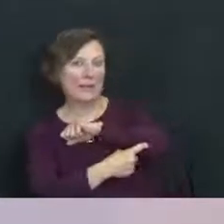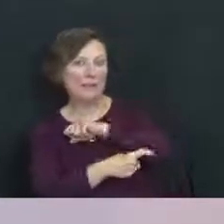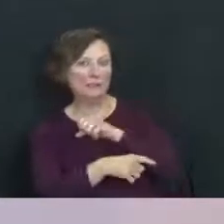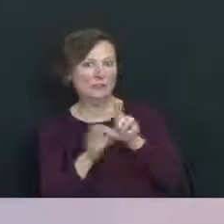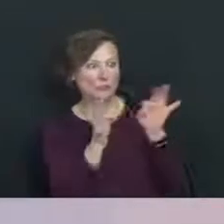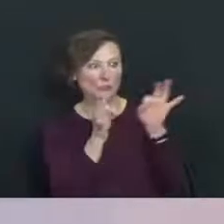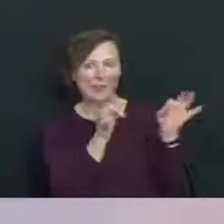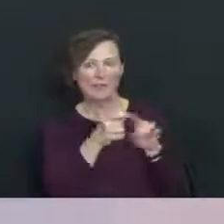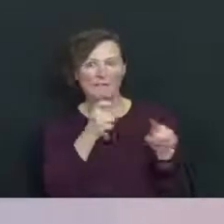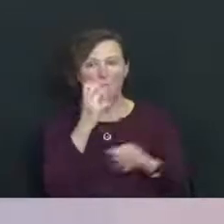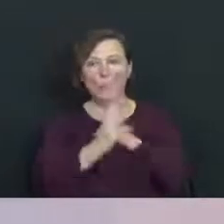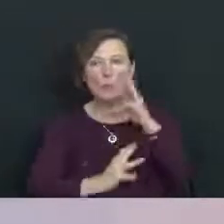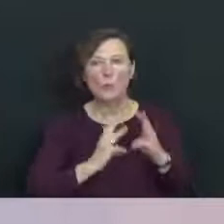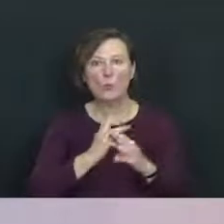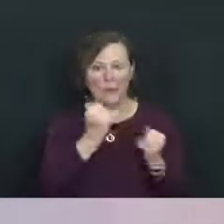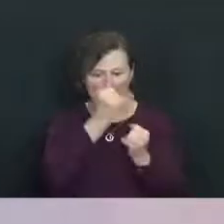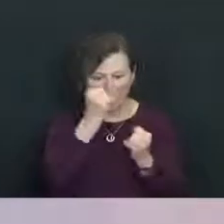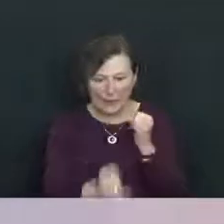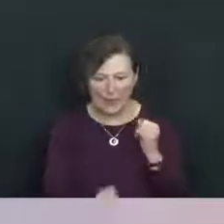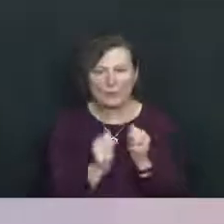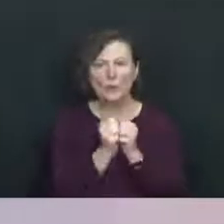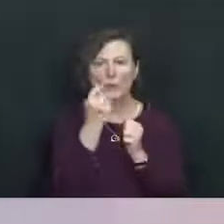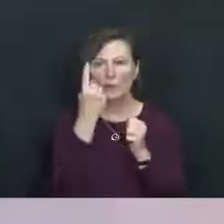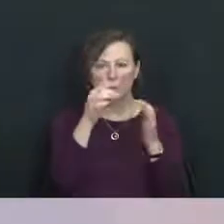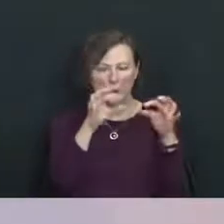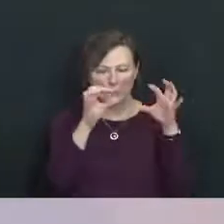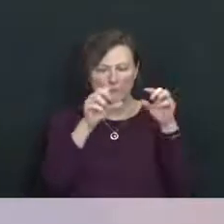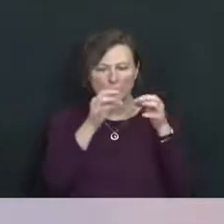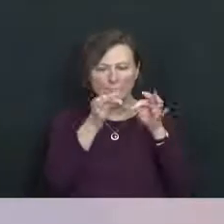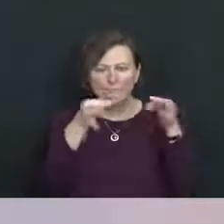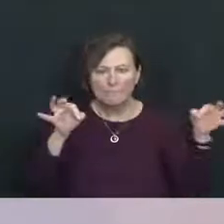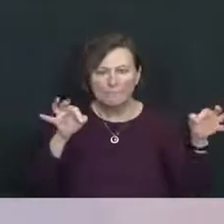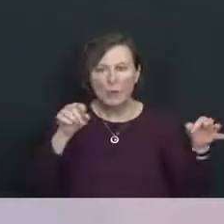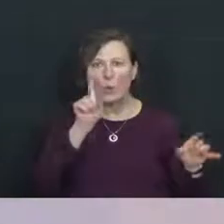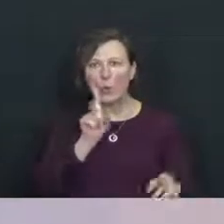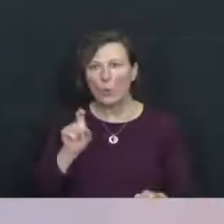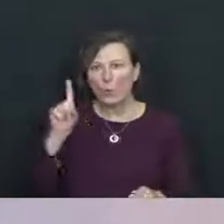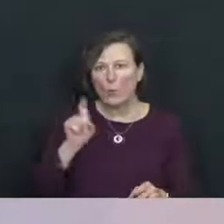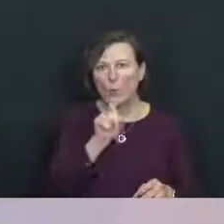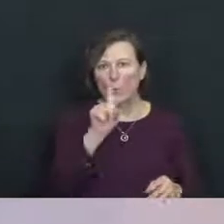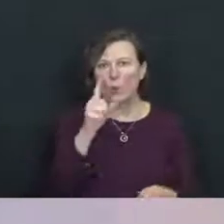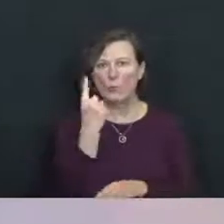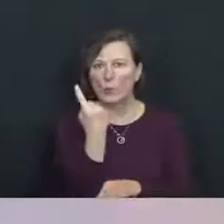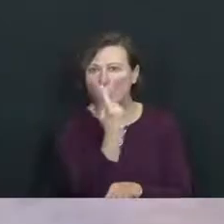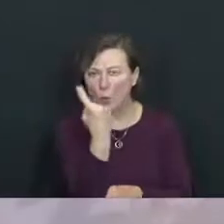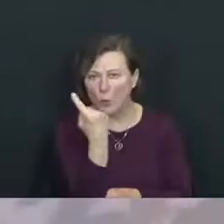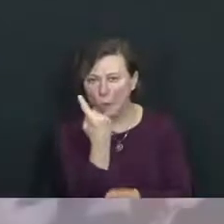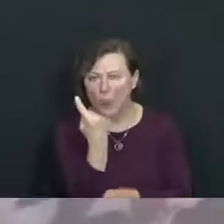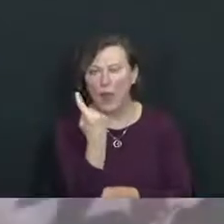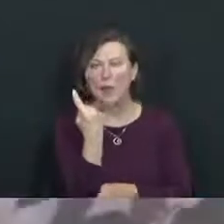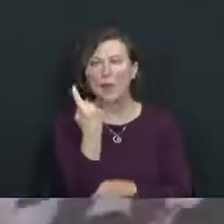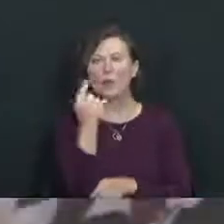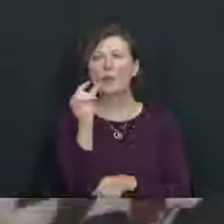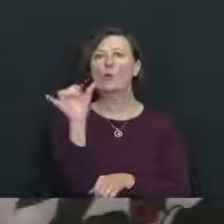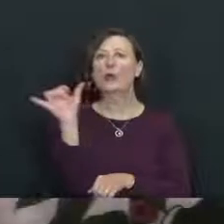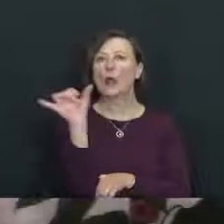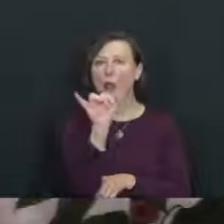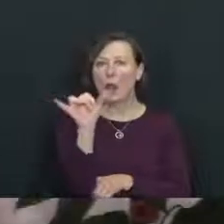with the repeated refrain, "Wander alone like a rhinoceros." Wander